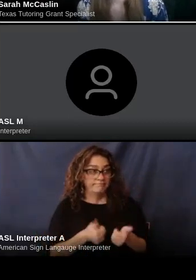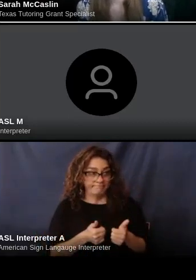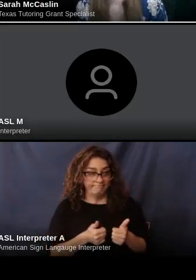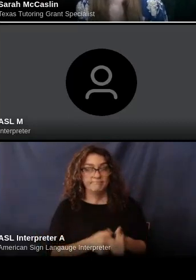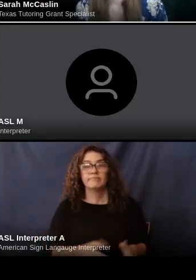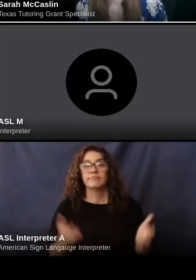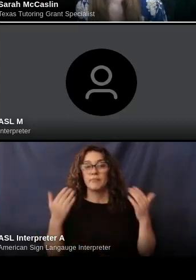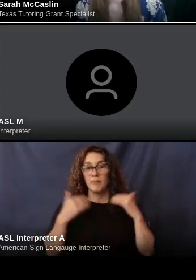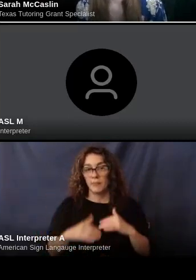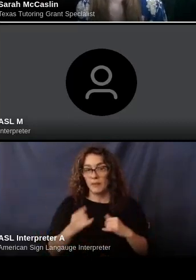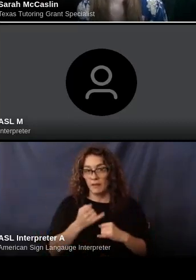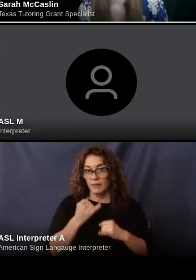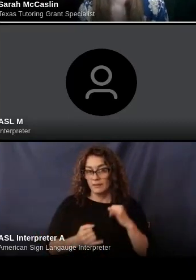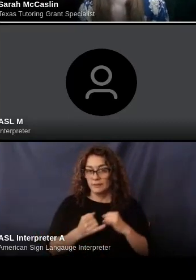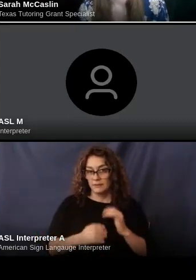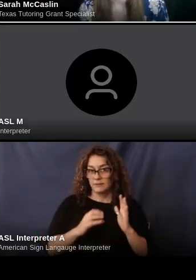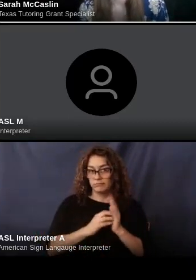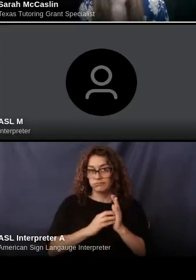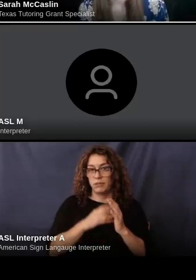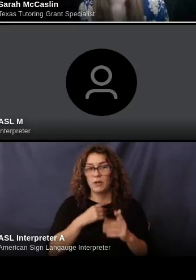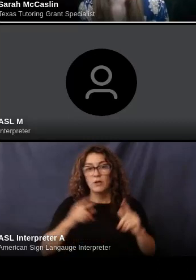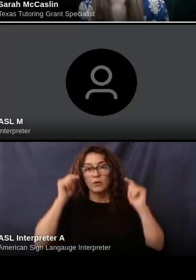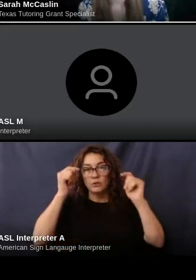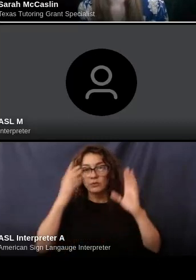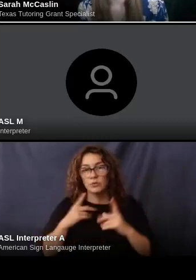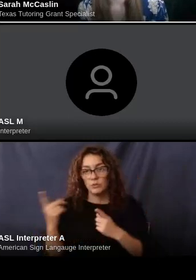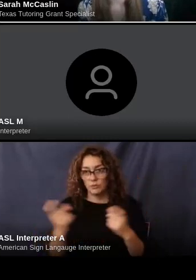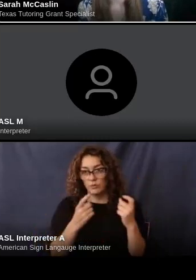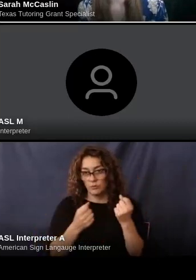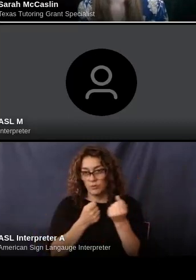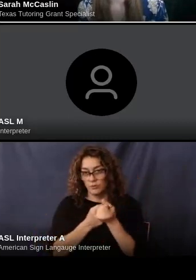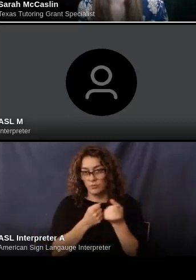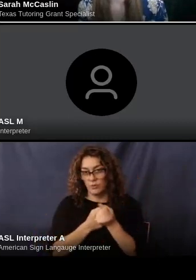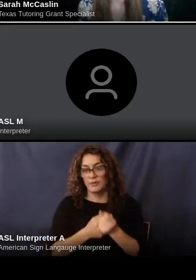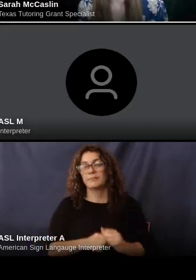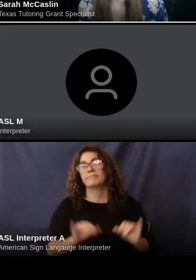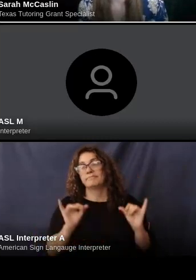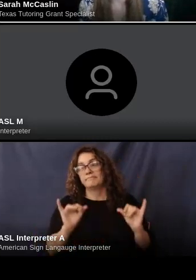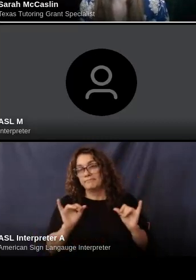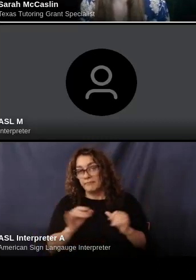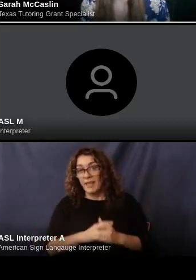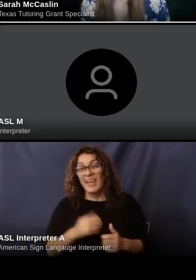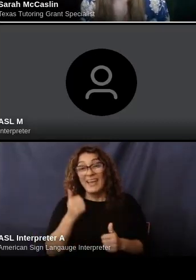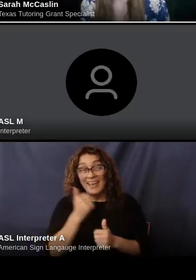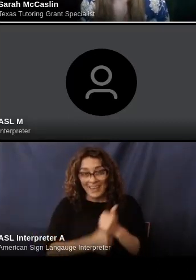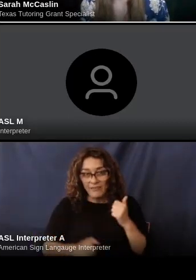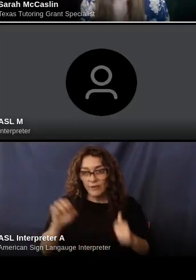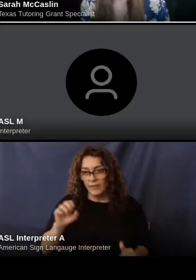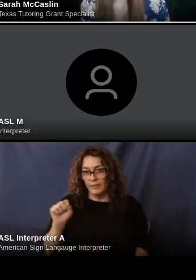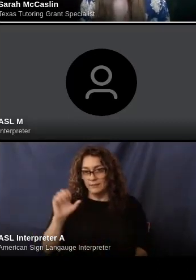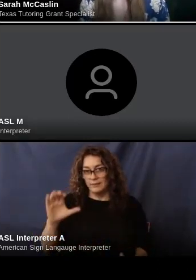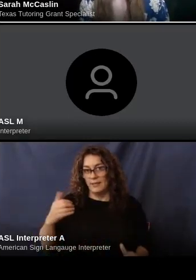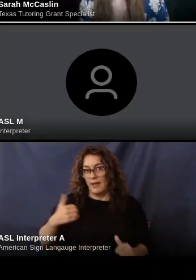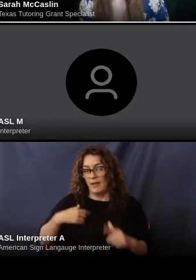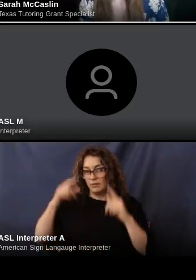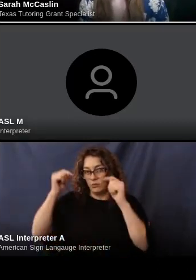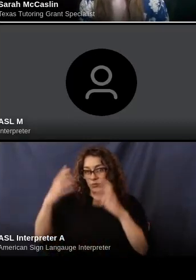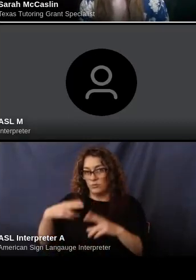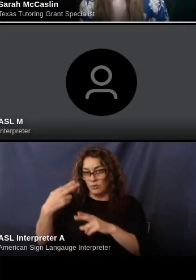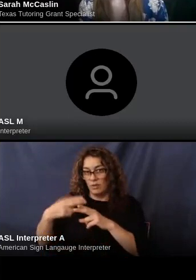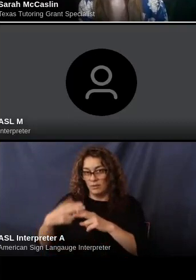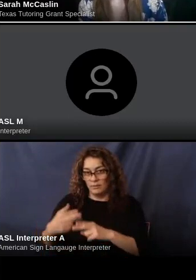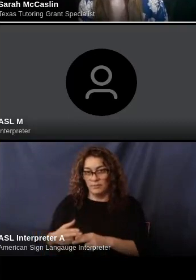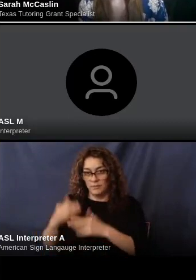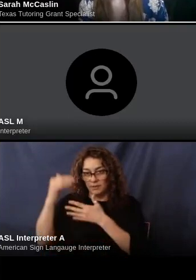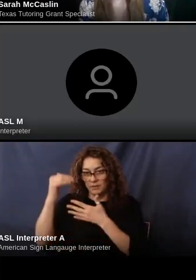Lastly, tutor recruitment support. Every ESC has developed a tutor bank that LEAs can use as part